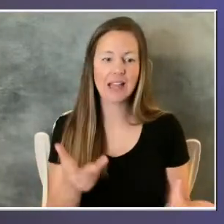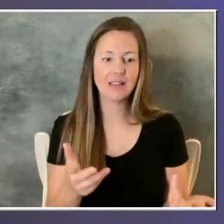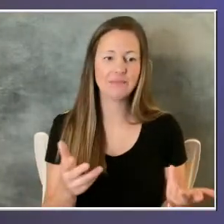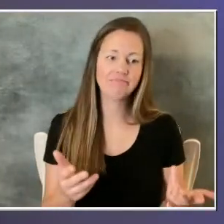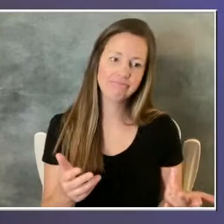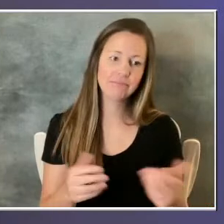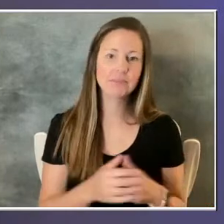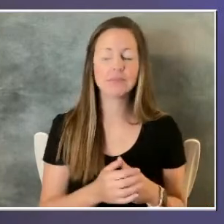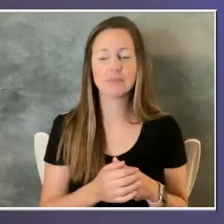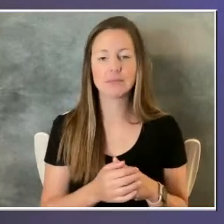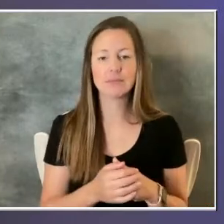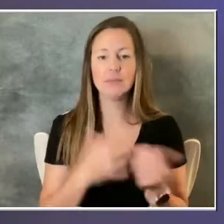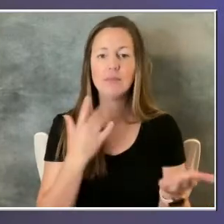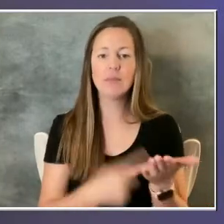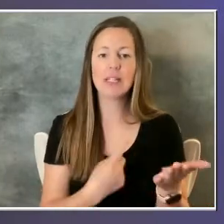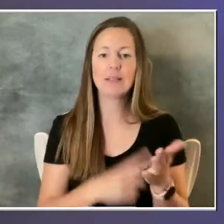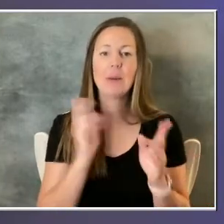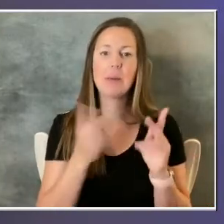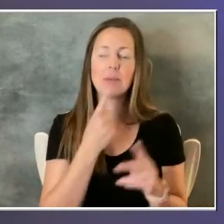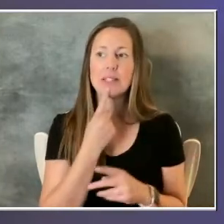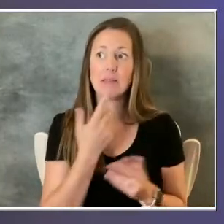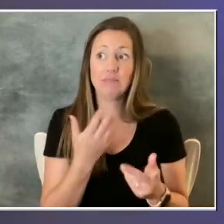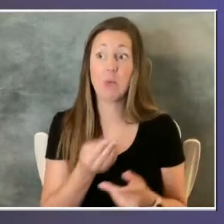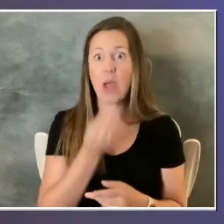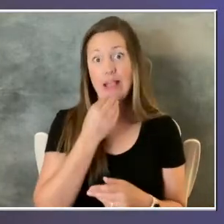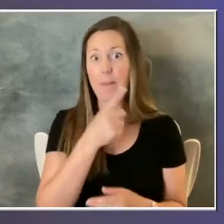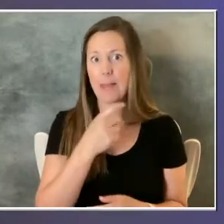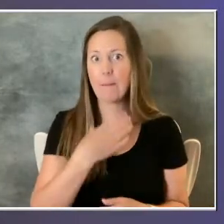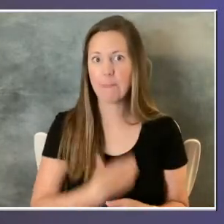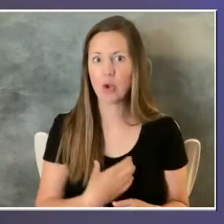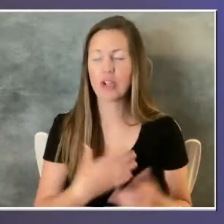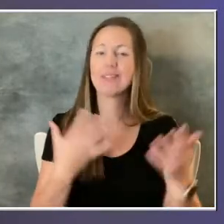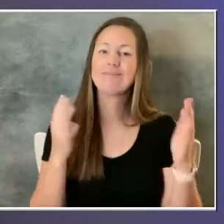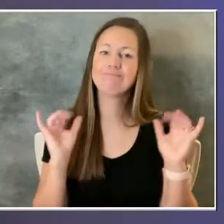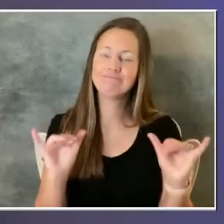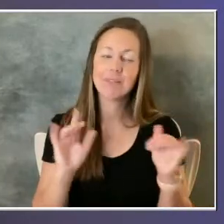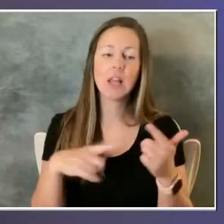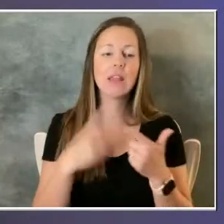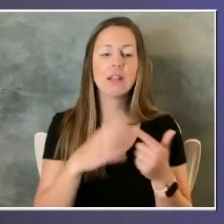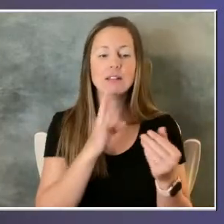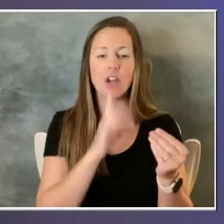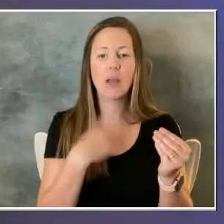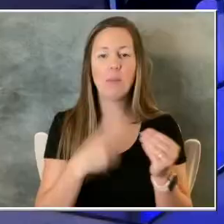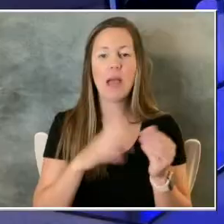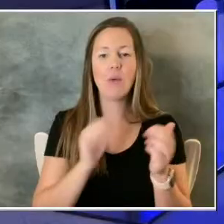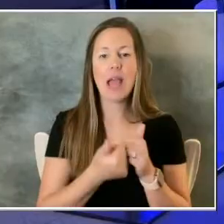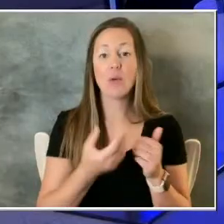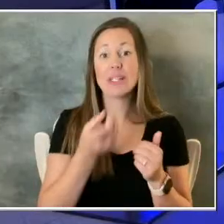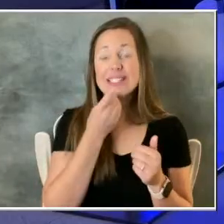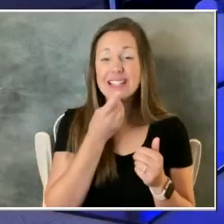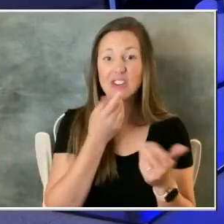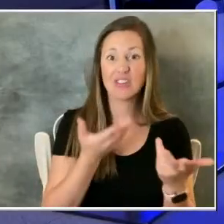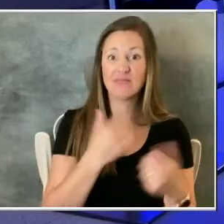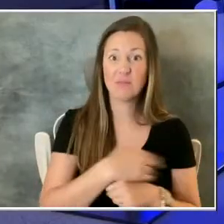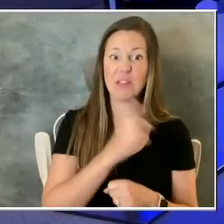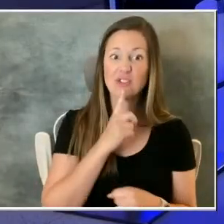snack because I'm hungry. So then we talk about how to eat good dinner to prevent yourself to be hungry. But what about Linda's snack of the yogurt and the nuts before